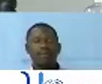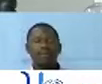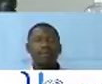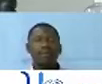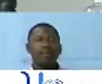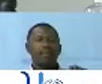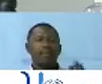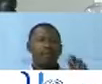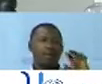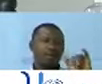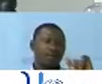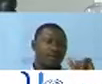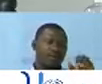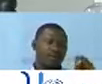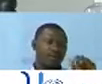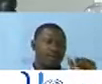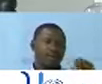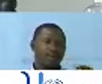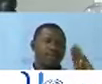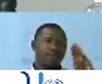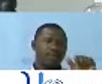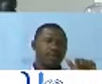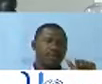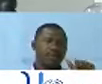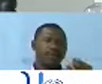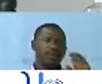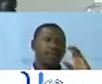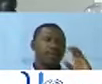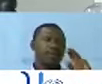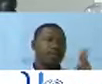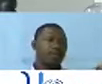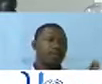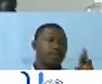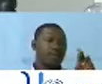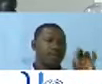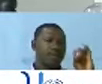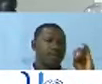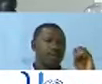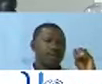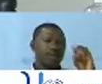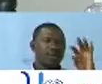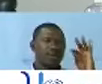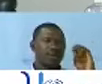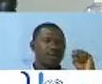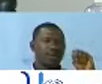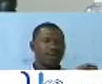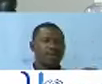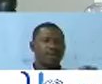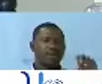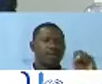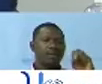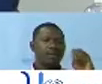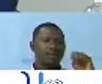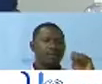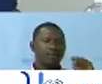Christensen? Baidaba. Mary Samba Christensen Momo. Yeah,